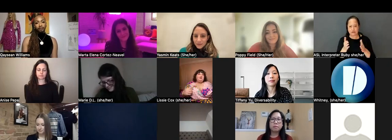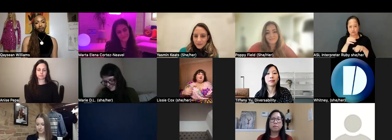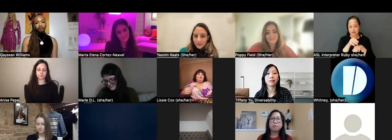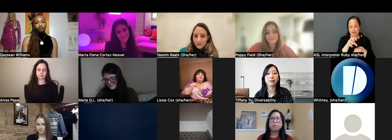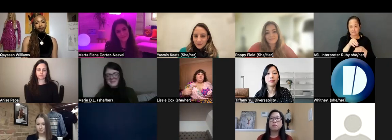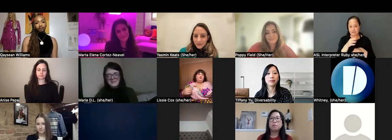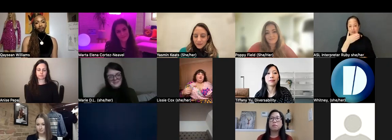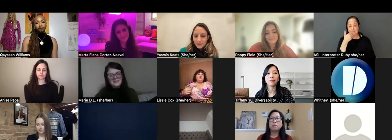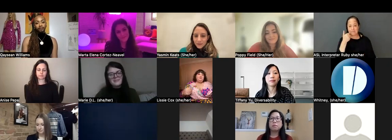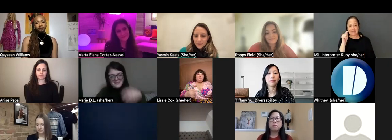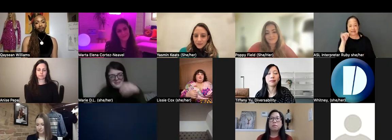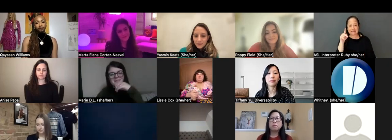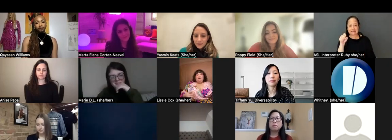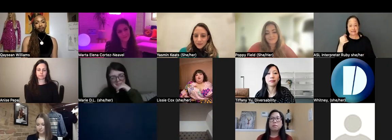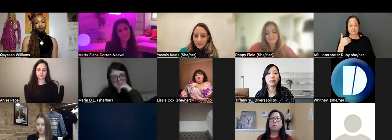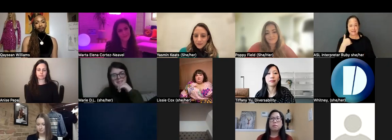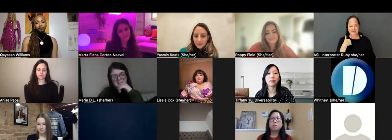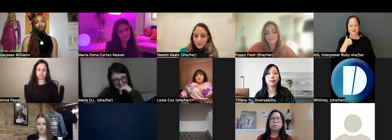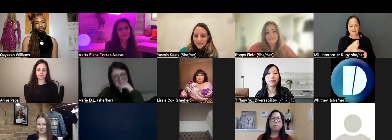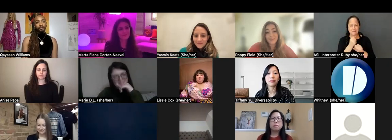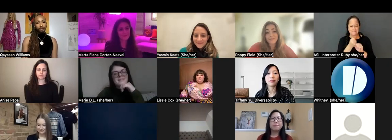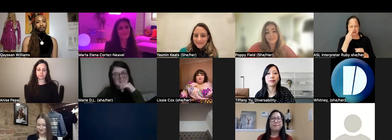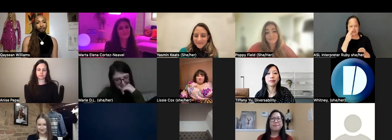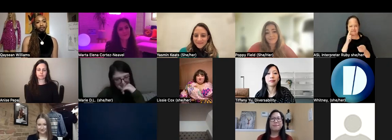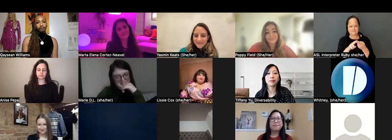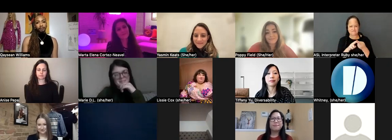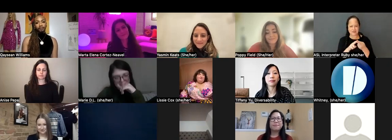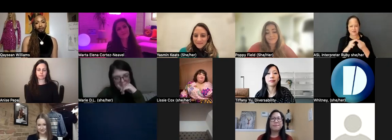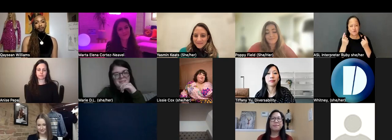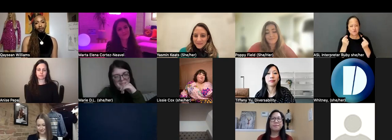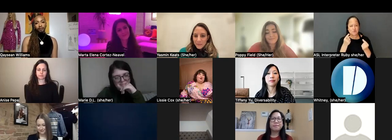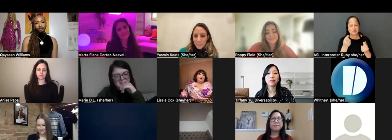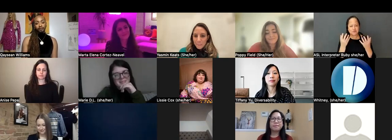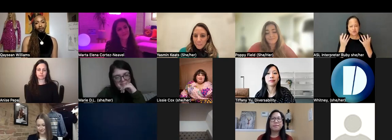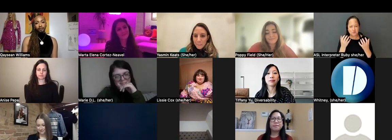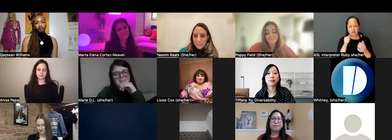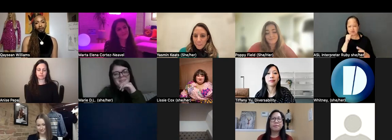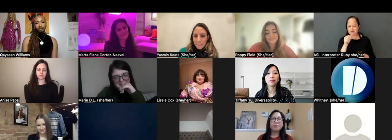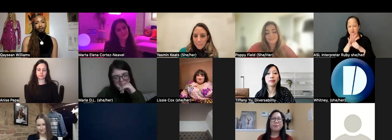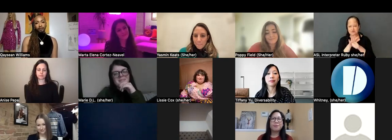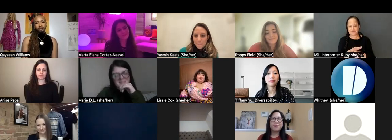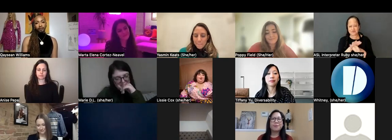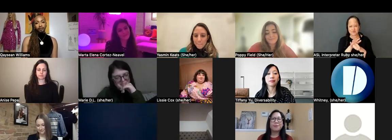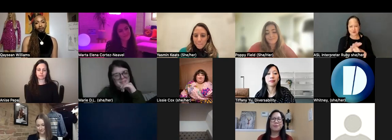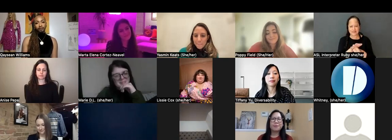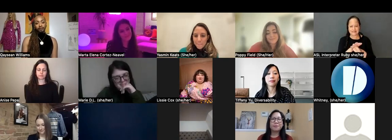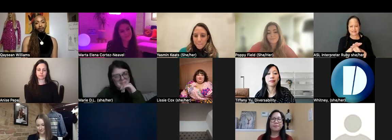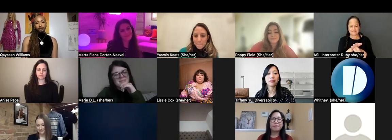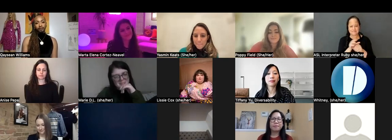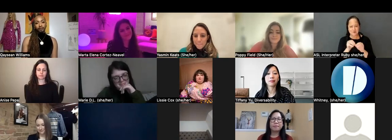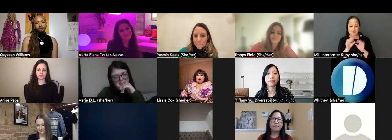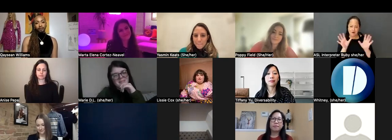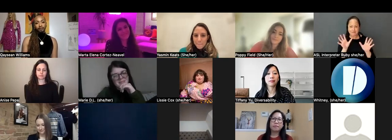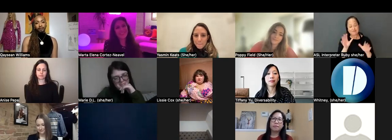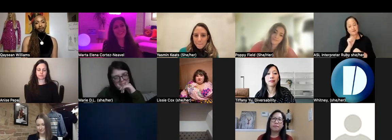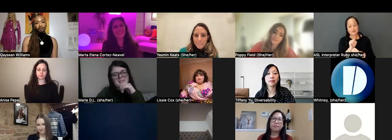tips I have for you, just make it fun. Do what you want, like don't stress. I mean, obviously it's a job,